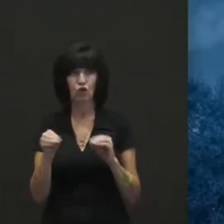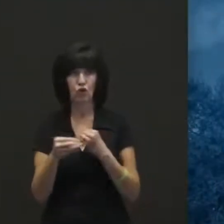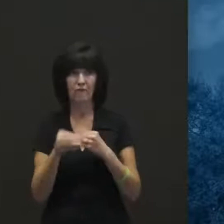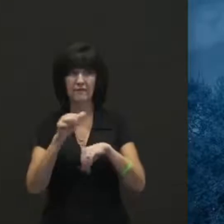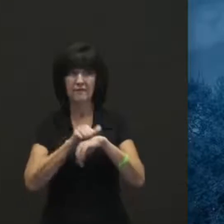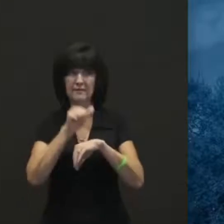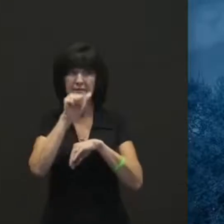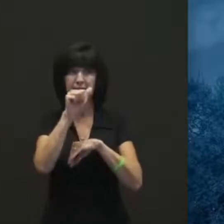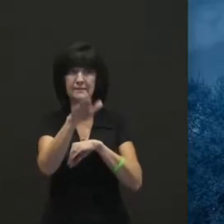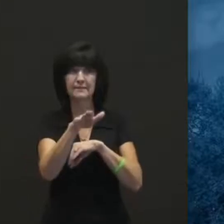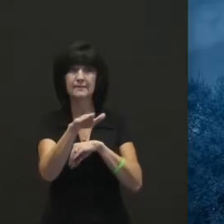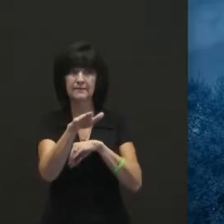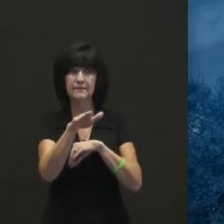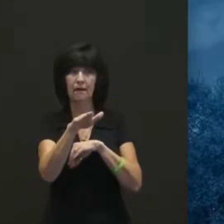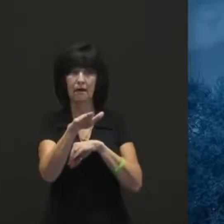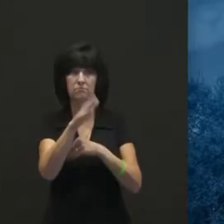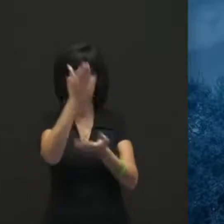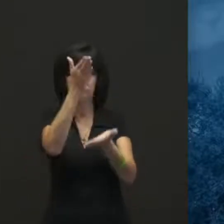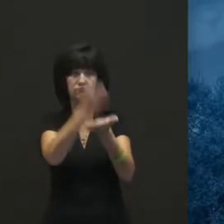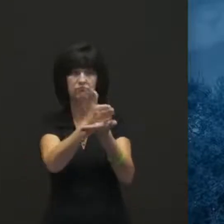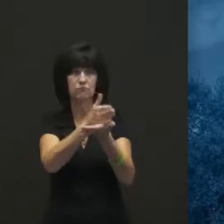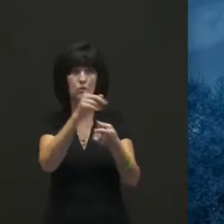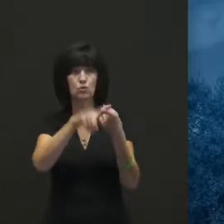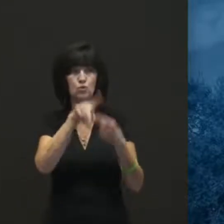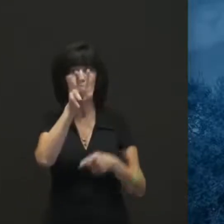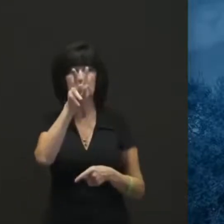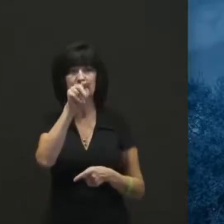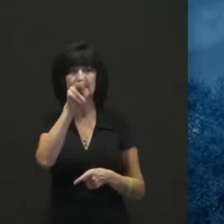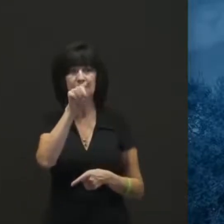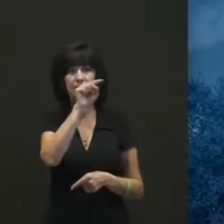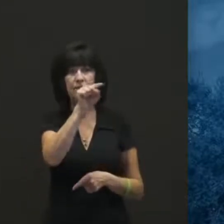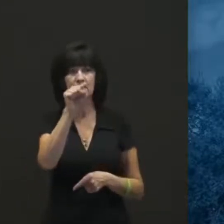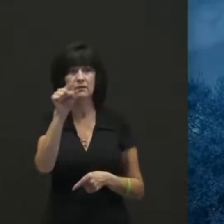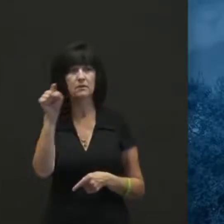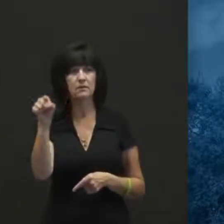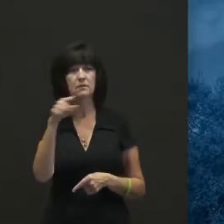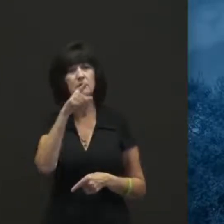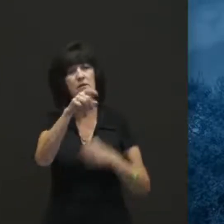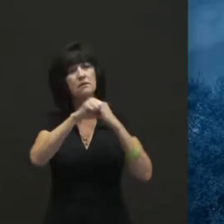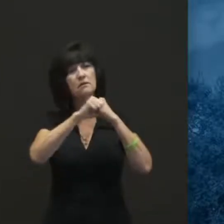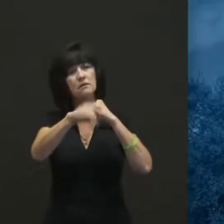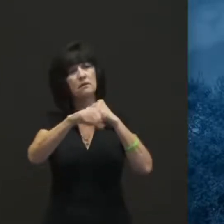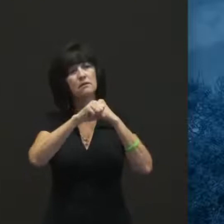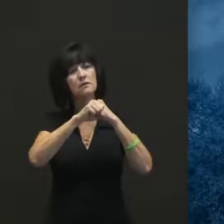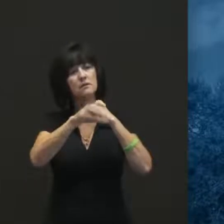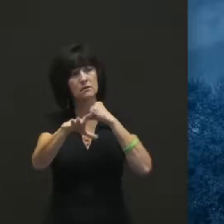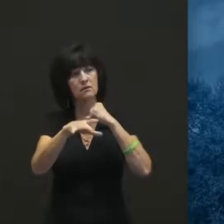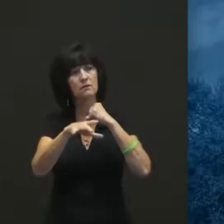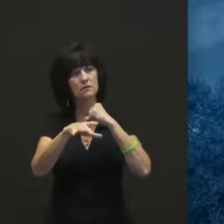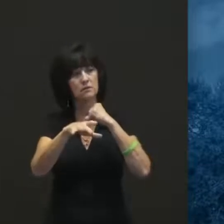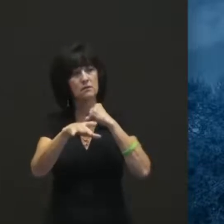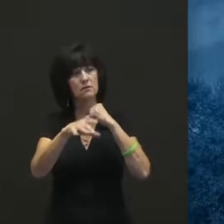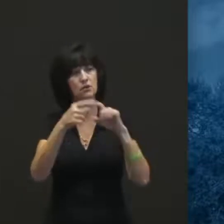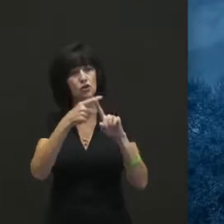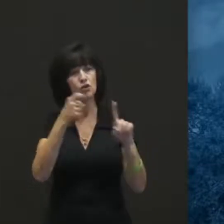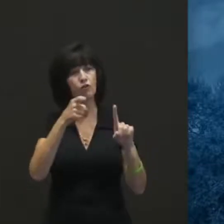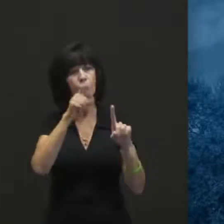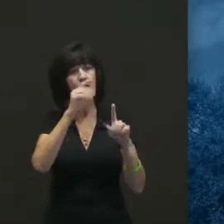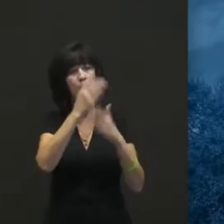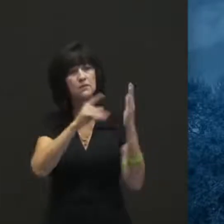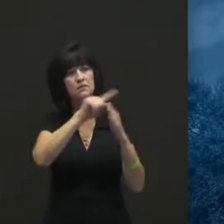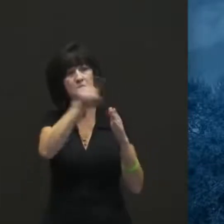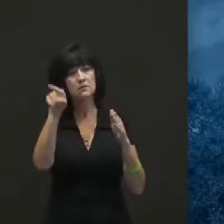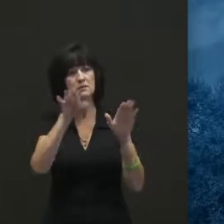a cease and desist letter to TV stations airing political ads from TransPerfect Associated Group Citizens